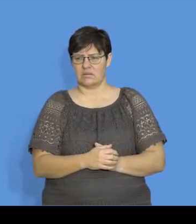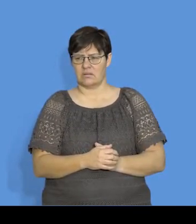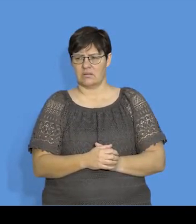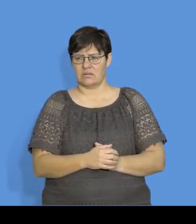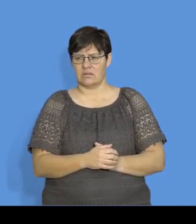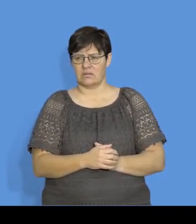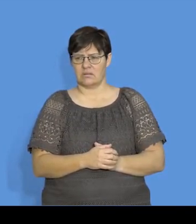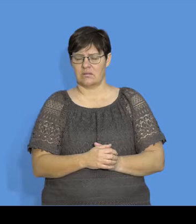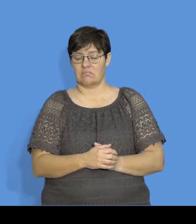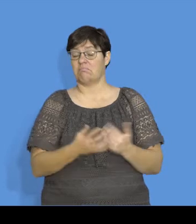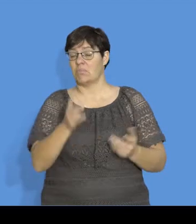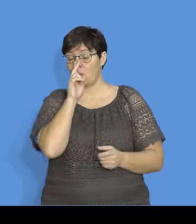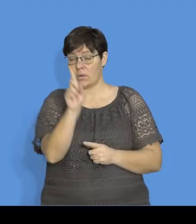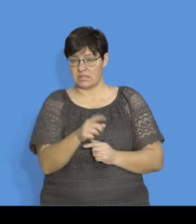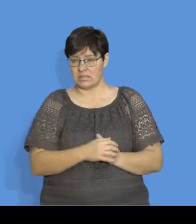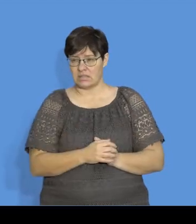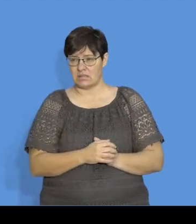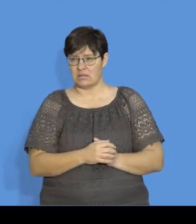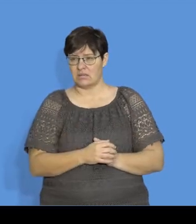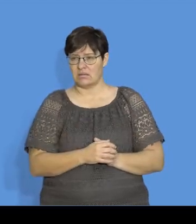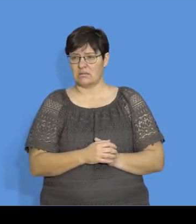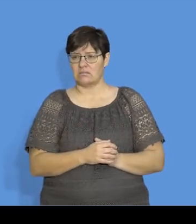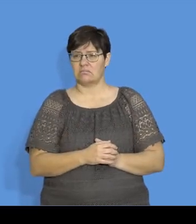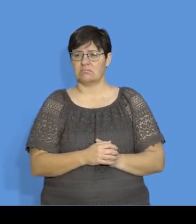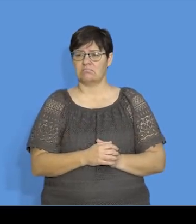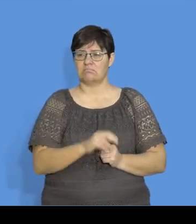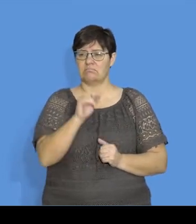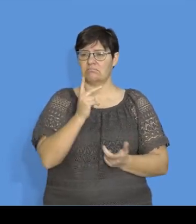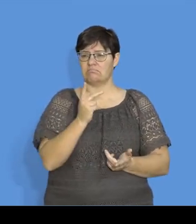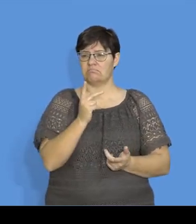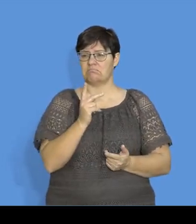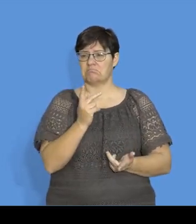let's go back there, we're going to look at Univariate Data,